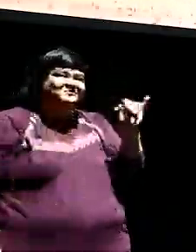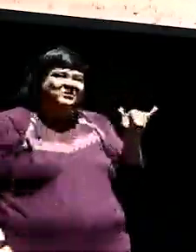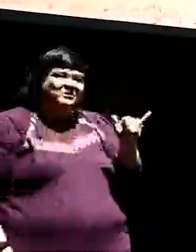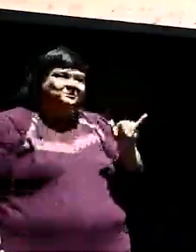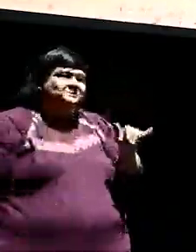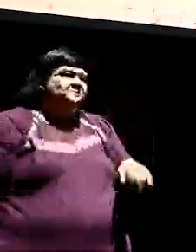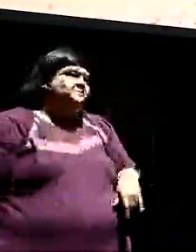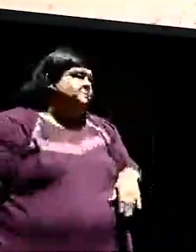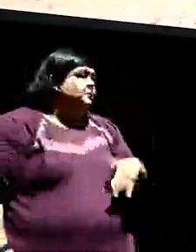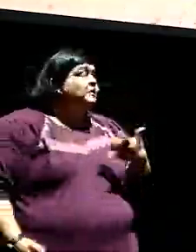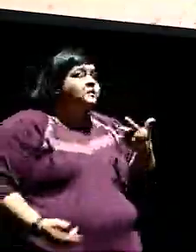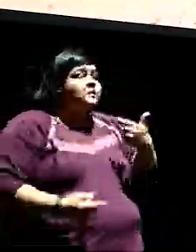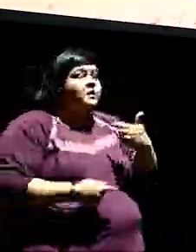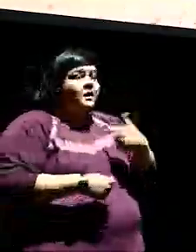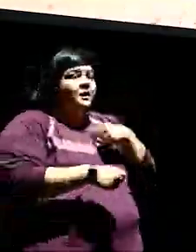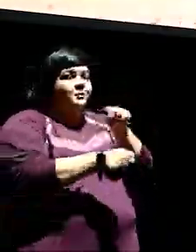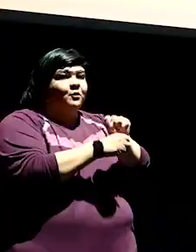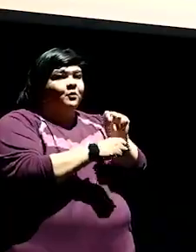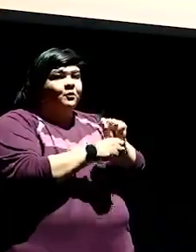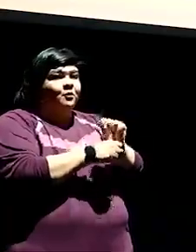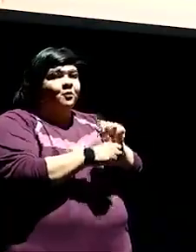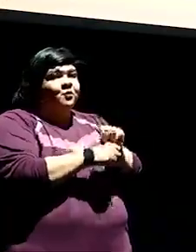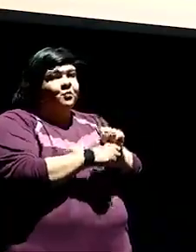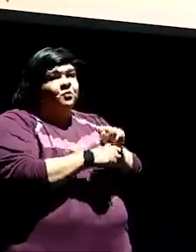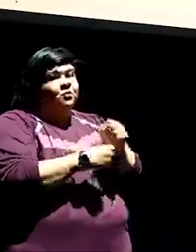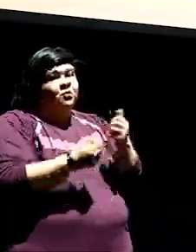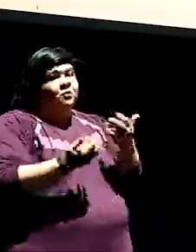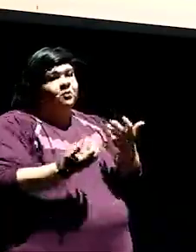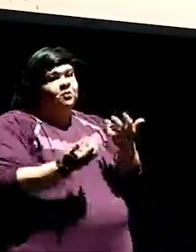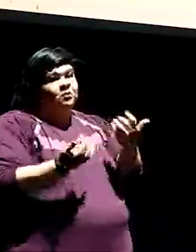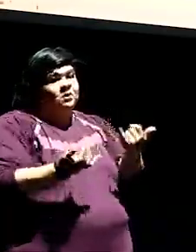I'm working as a fractional